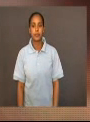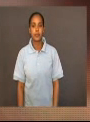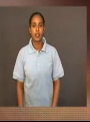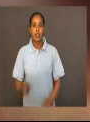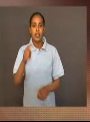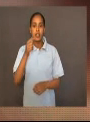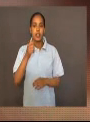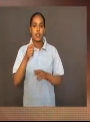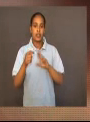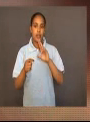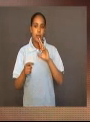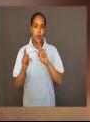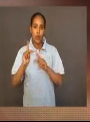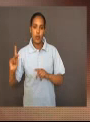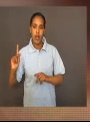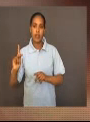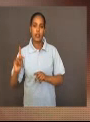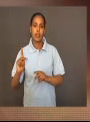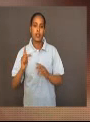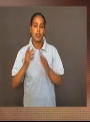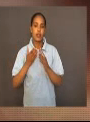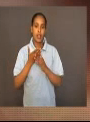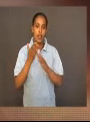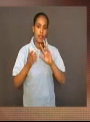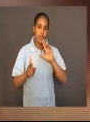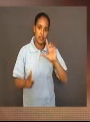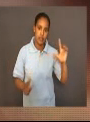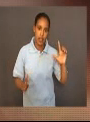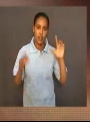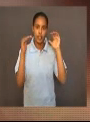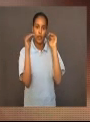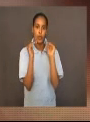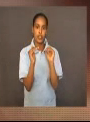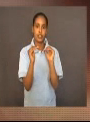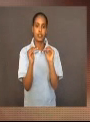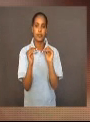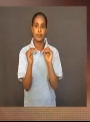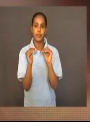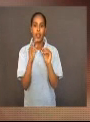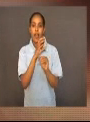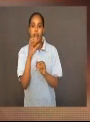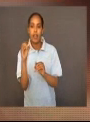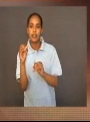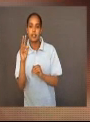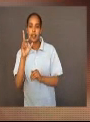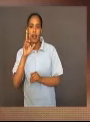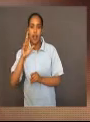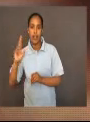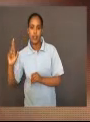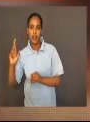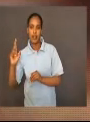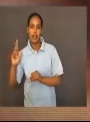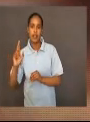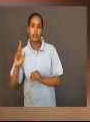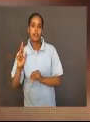The product is shown on the left side of the equation, and the reactants